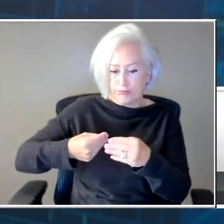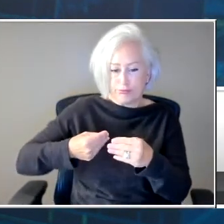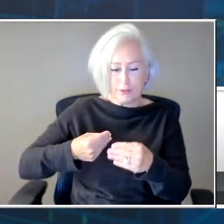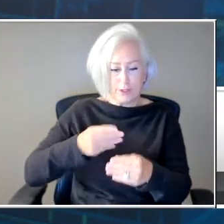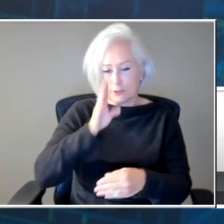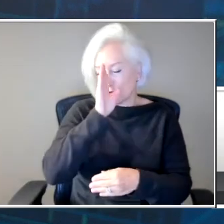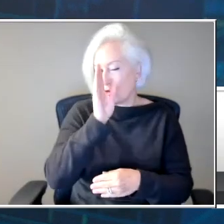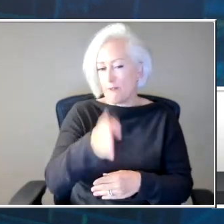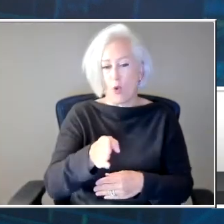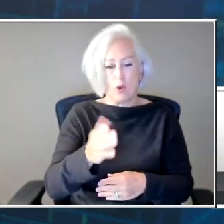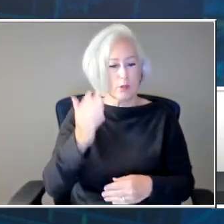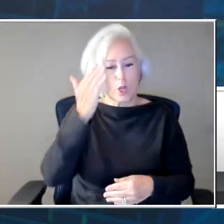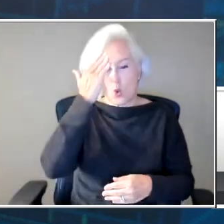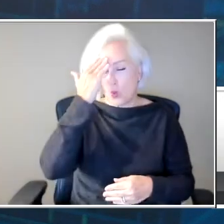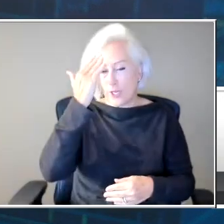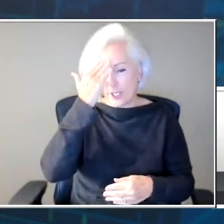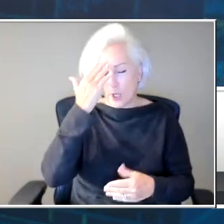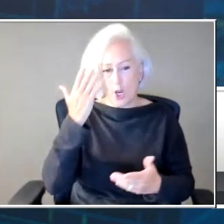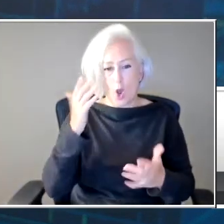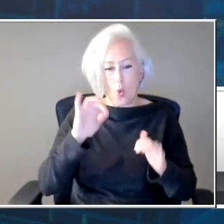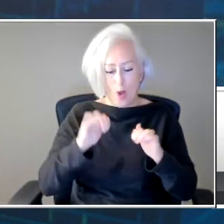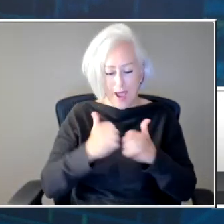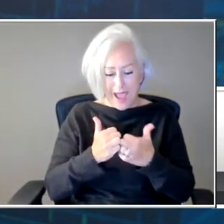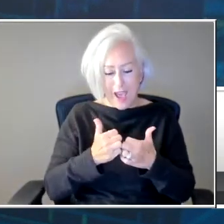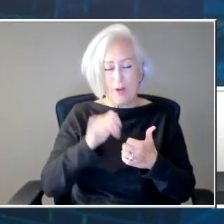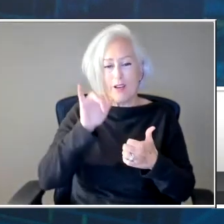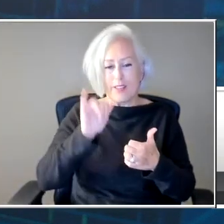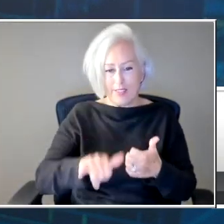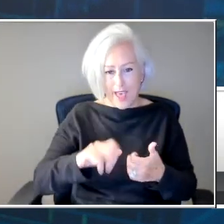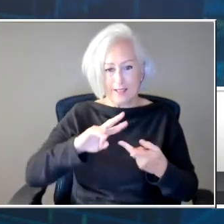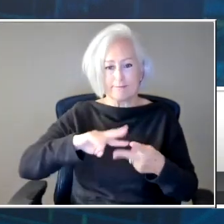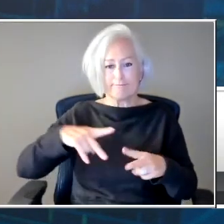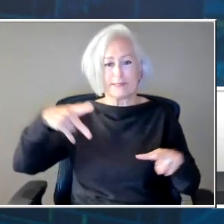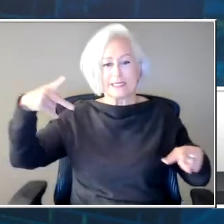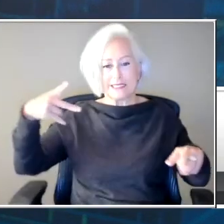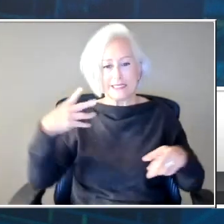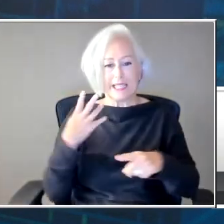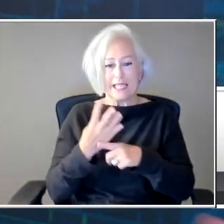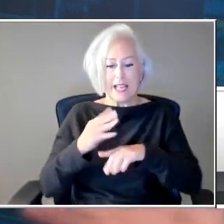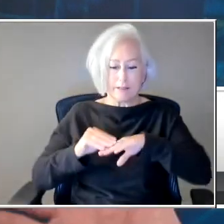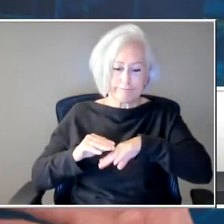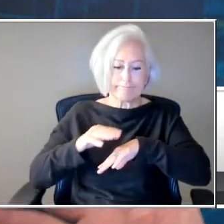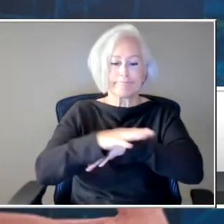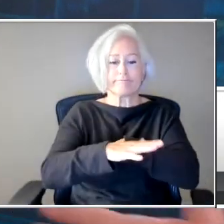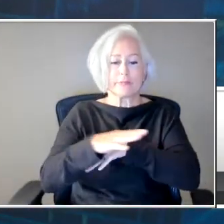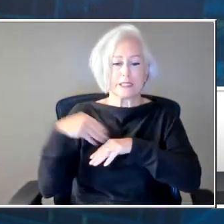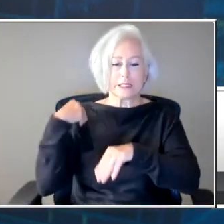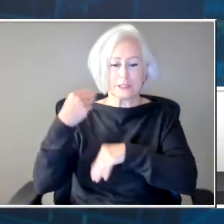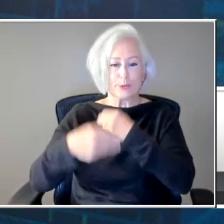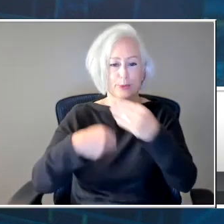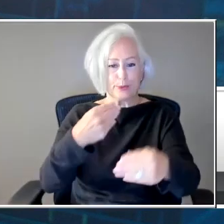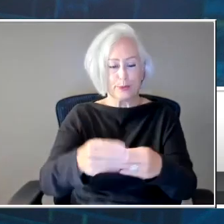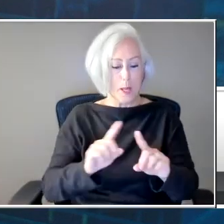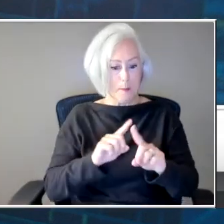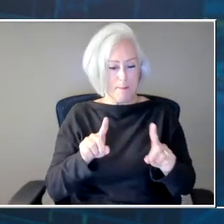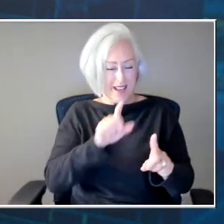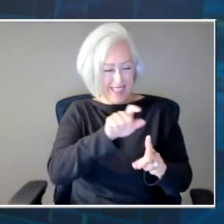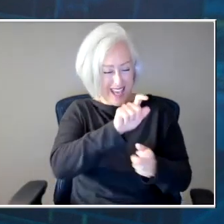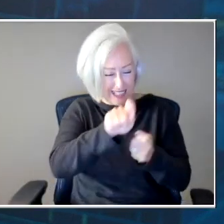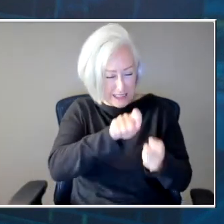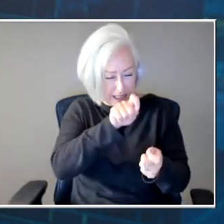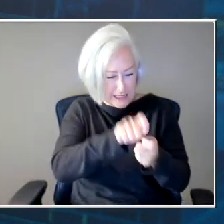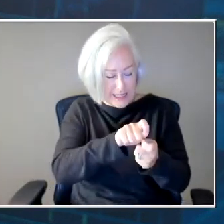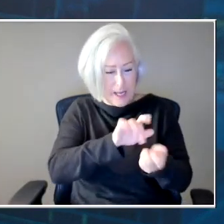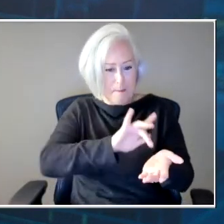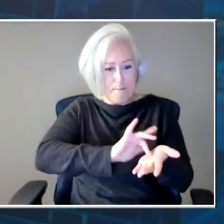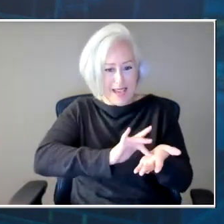types of DNA transmission of the risk for a long time. But the precision medicine that Dr. Banzel's engaged